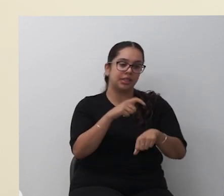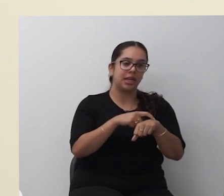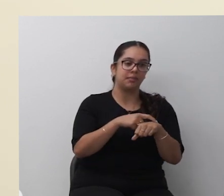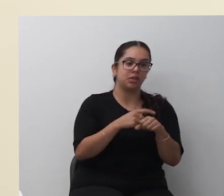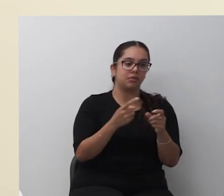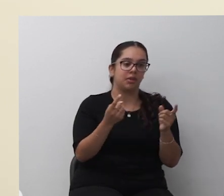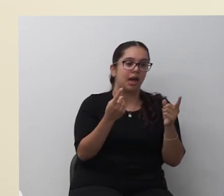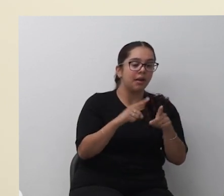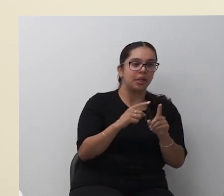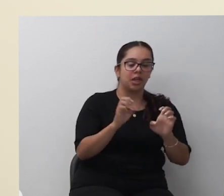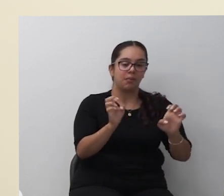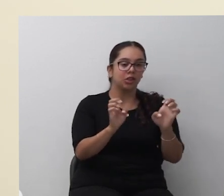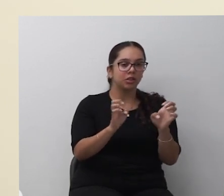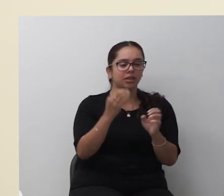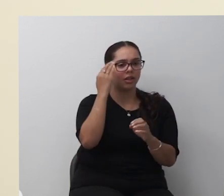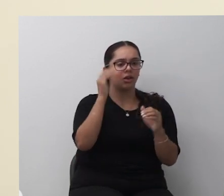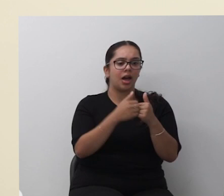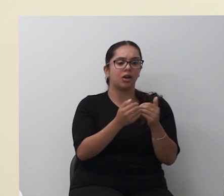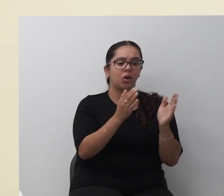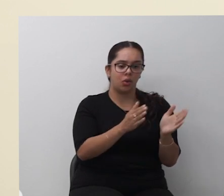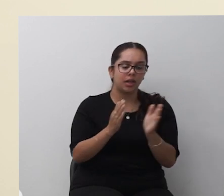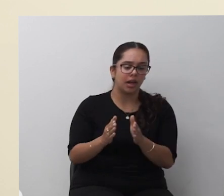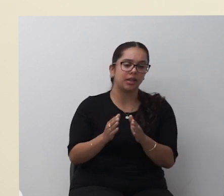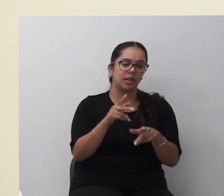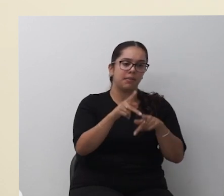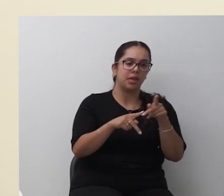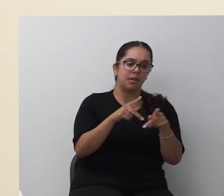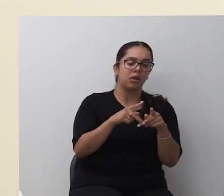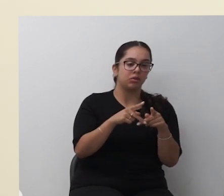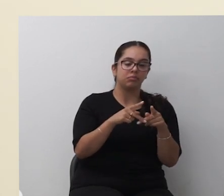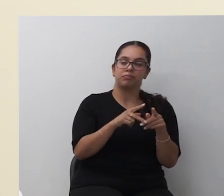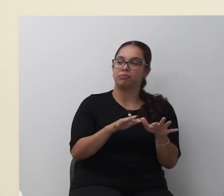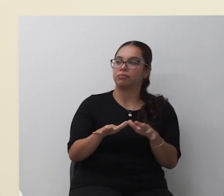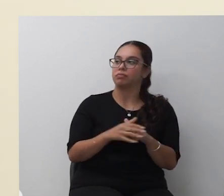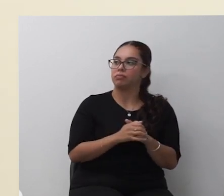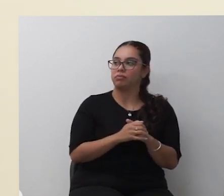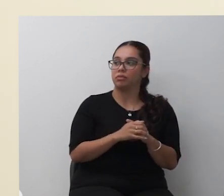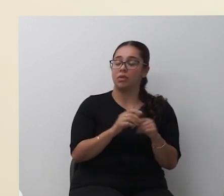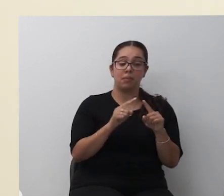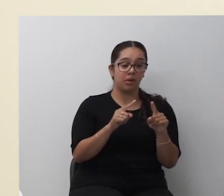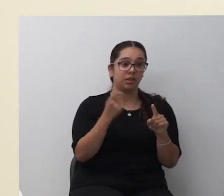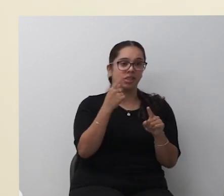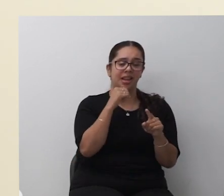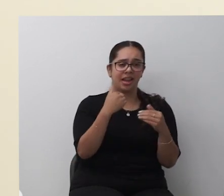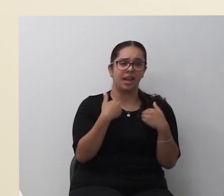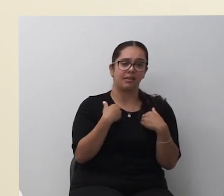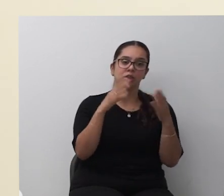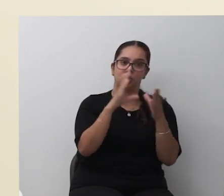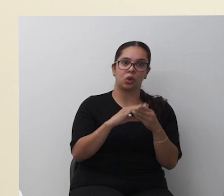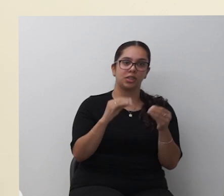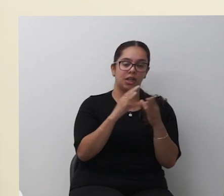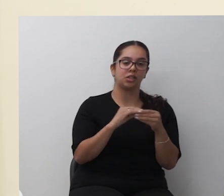and emergency. They know how to organize people, et cetera. But what they didn't have were